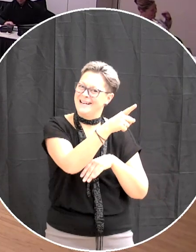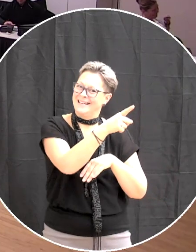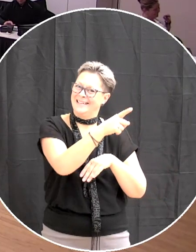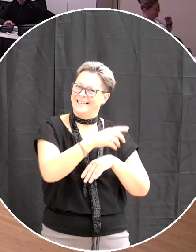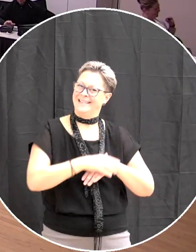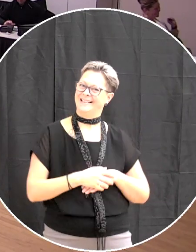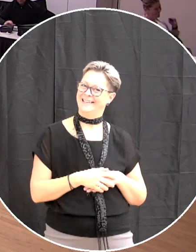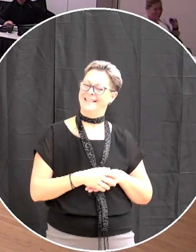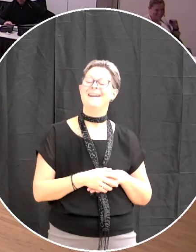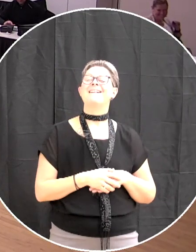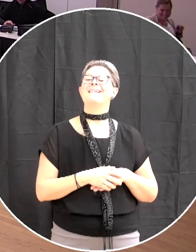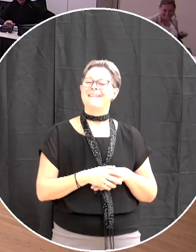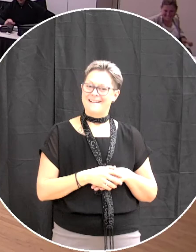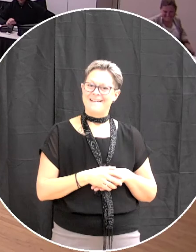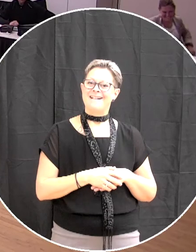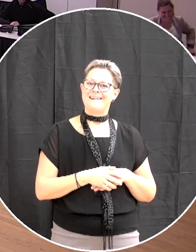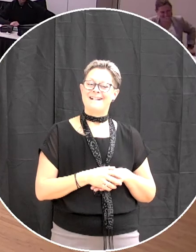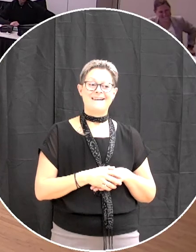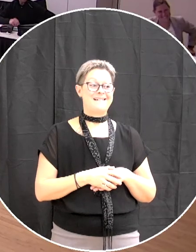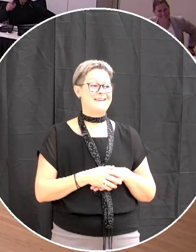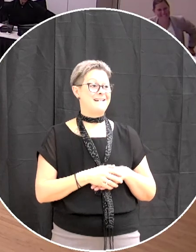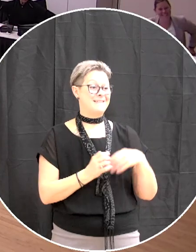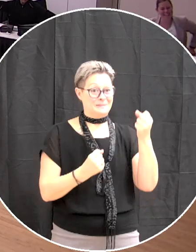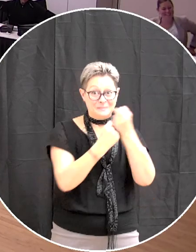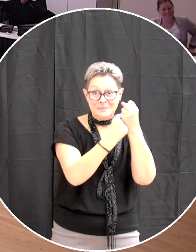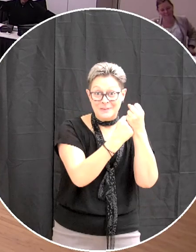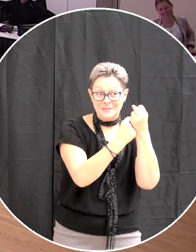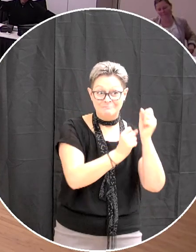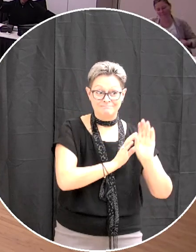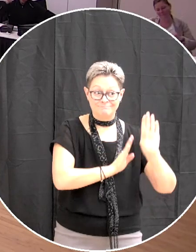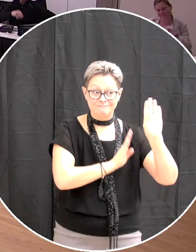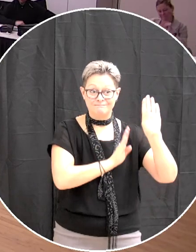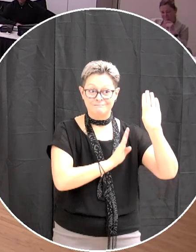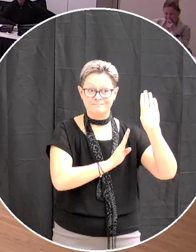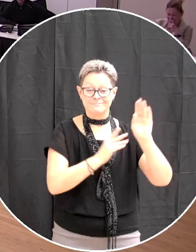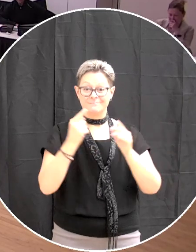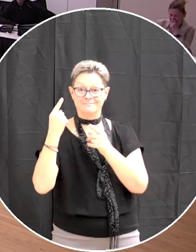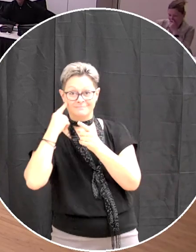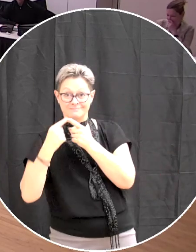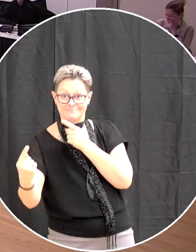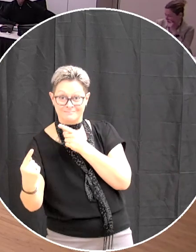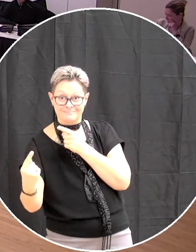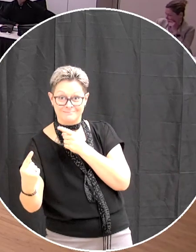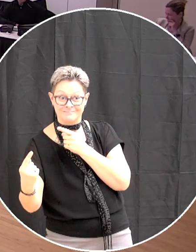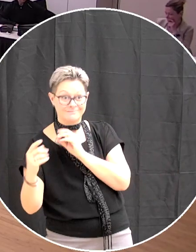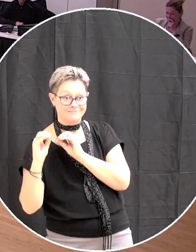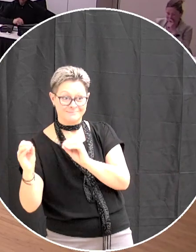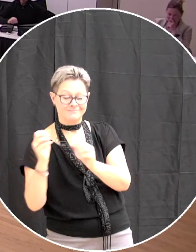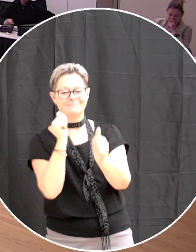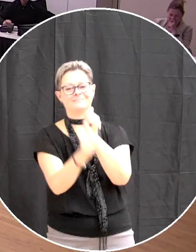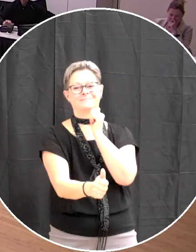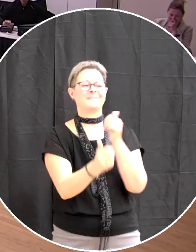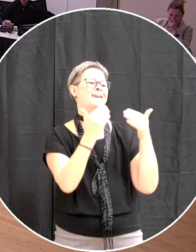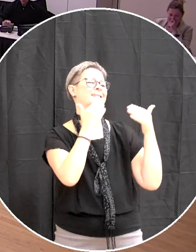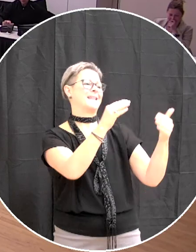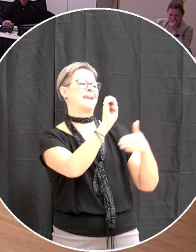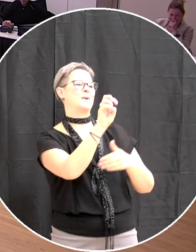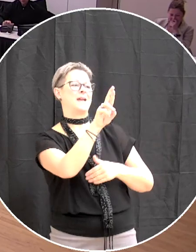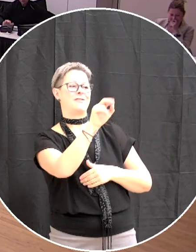So can I get those in favor of the motion? Those against? Motion carries. Thank you very much, Eric.